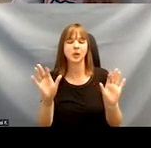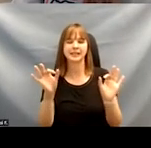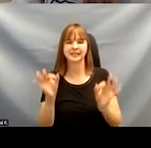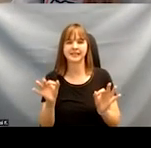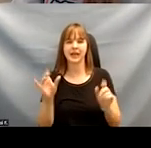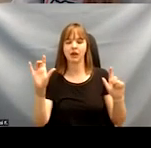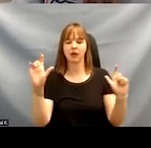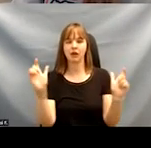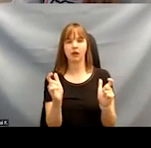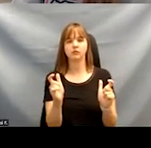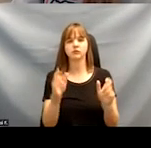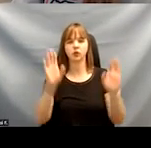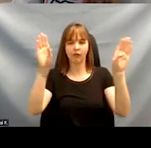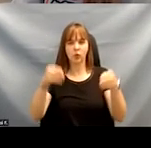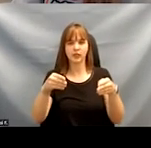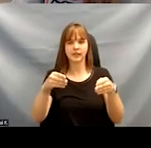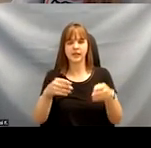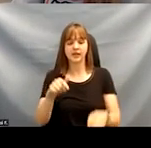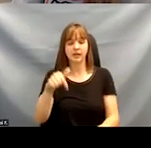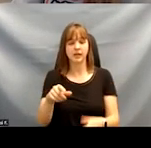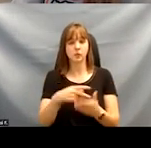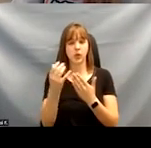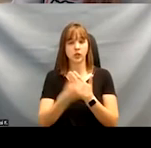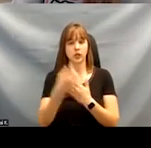money. It's something that's important to us and to our family.